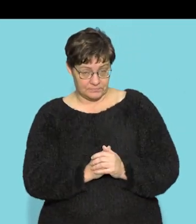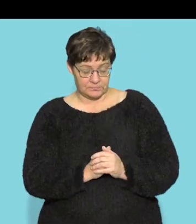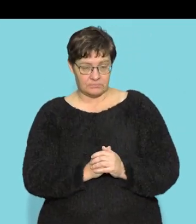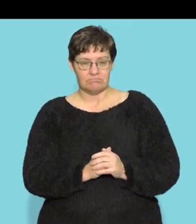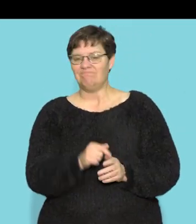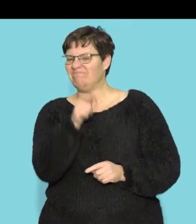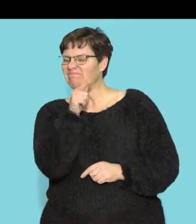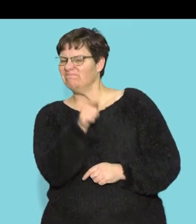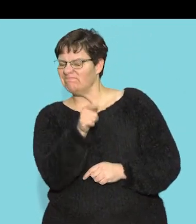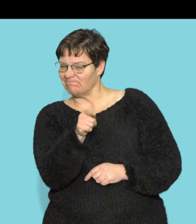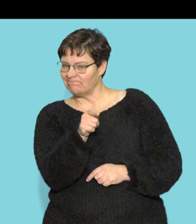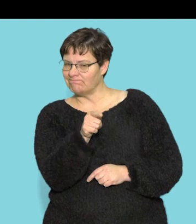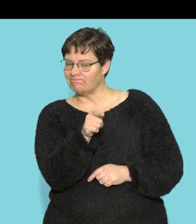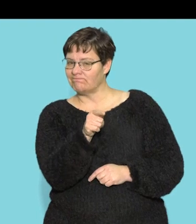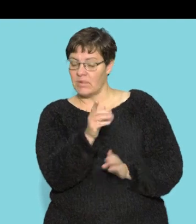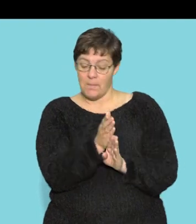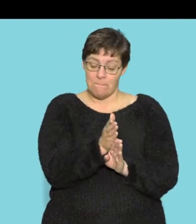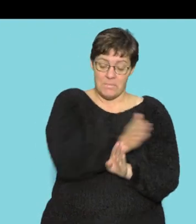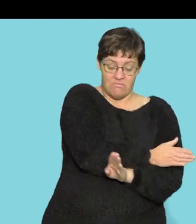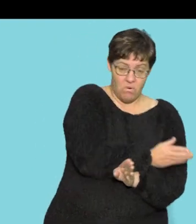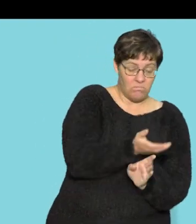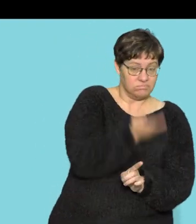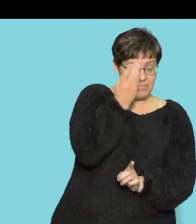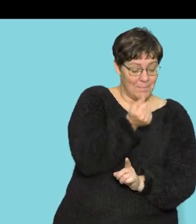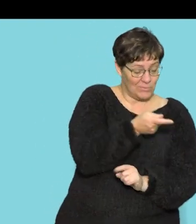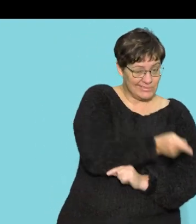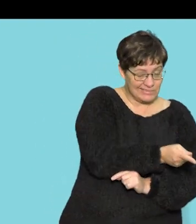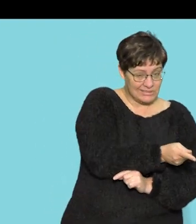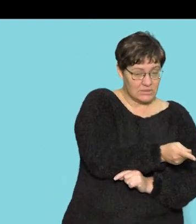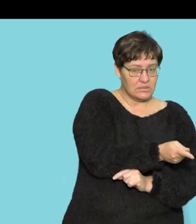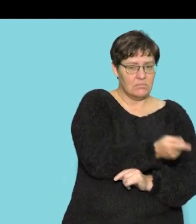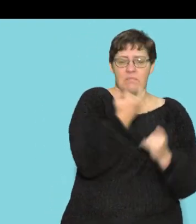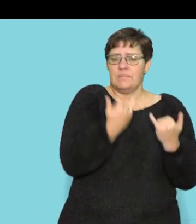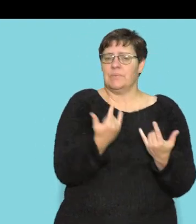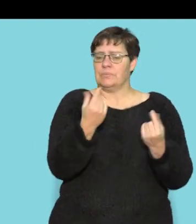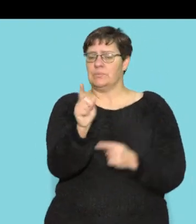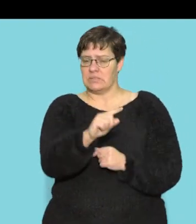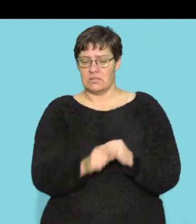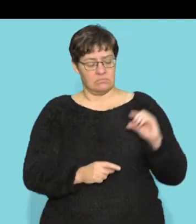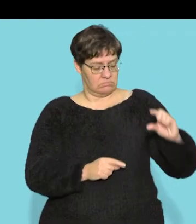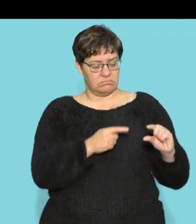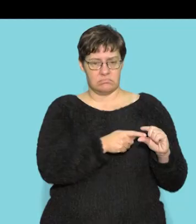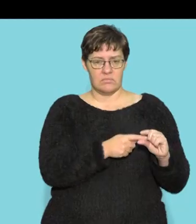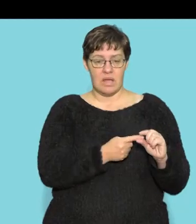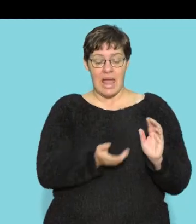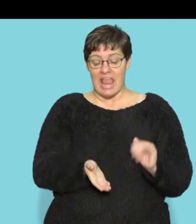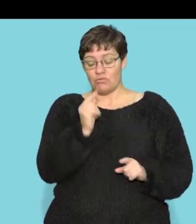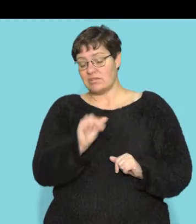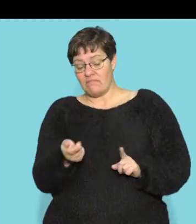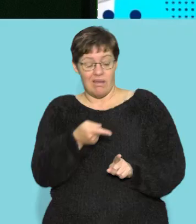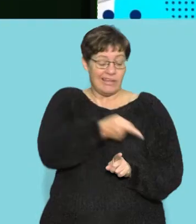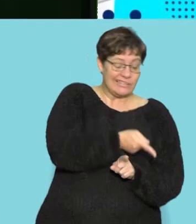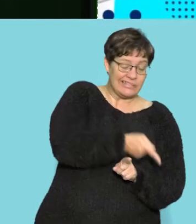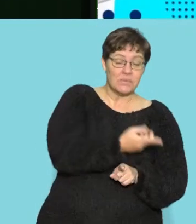Now, if that was my amount before the increase, what do I now do? So I've got the figure before the